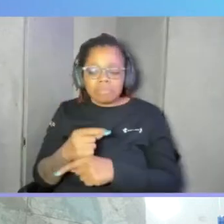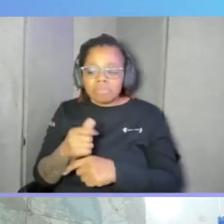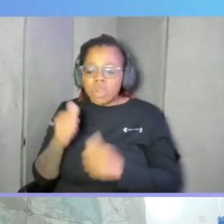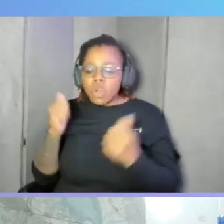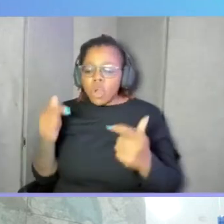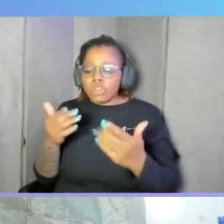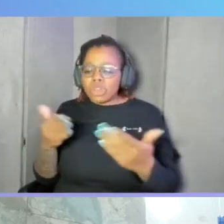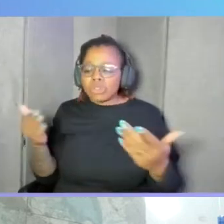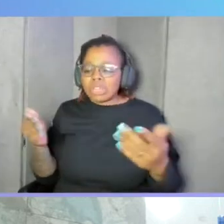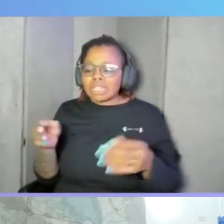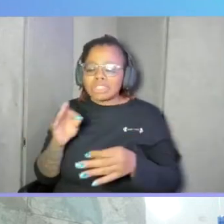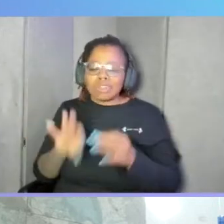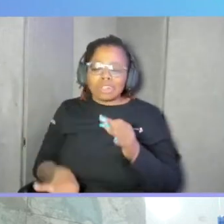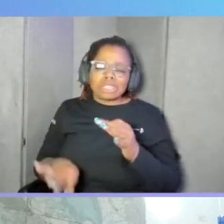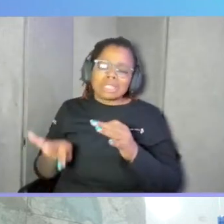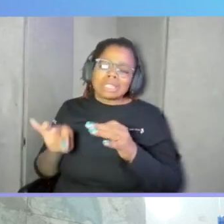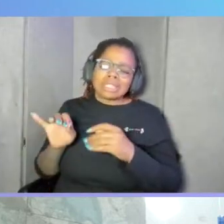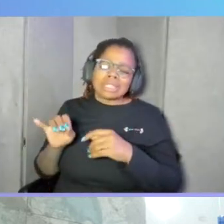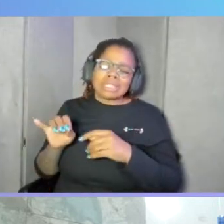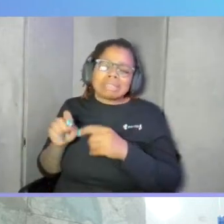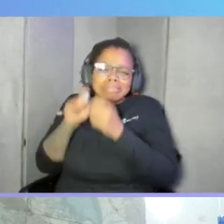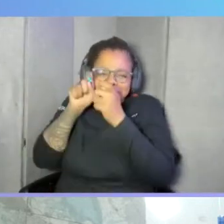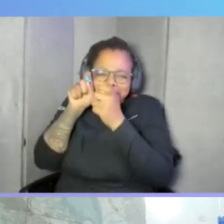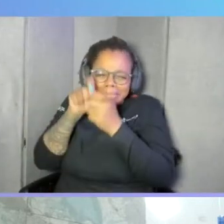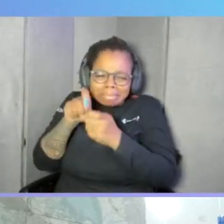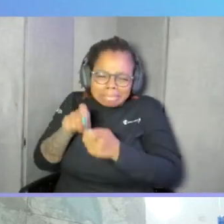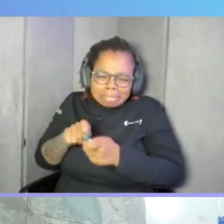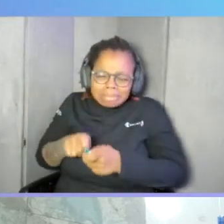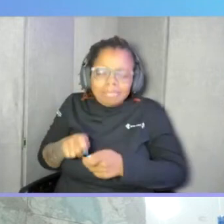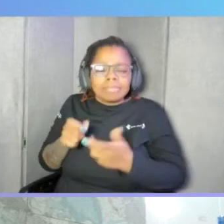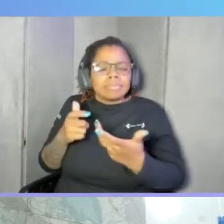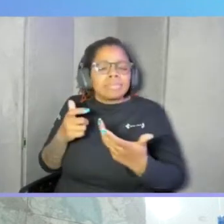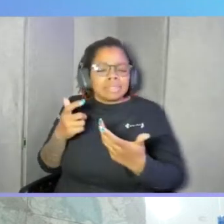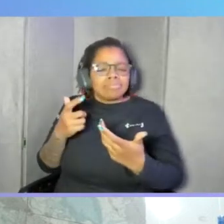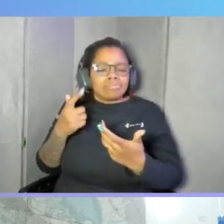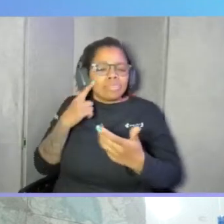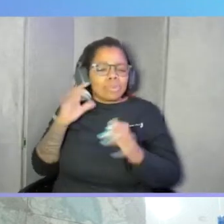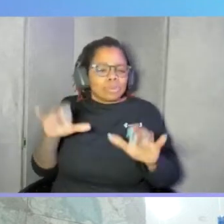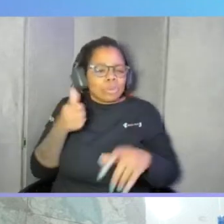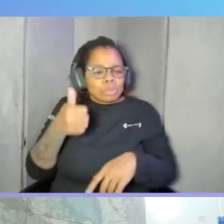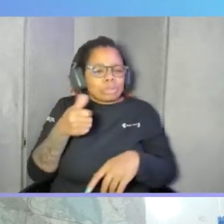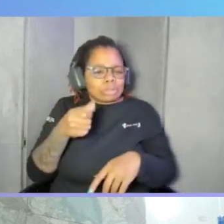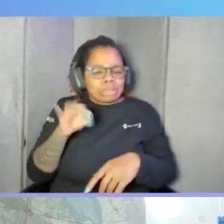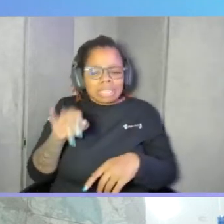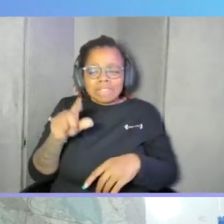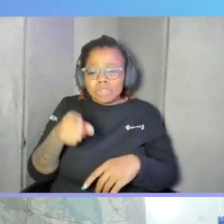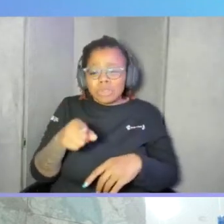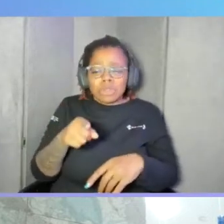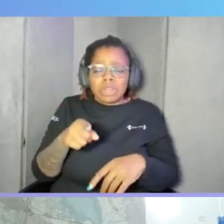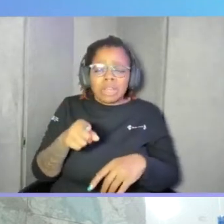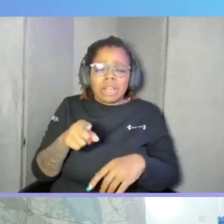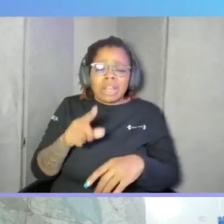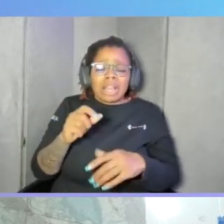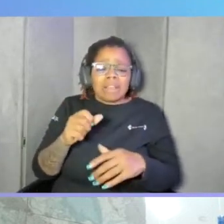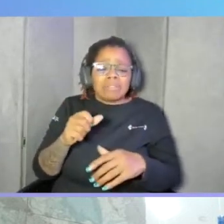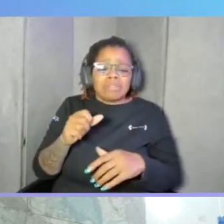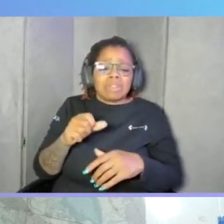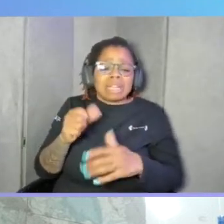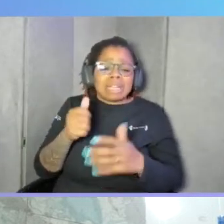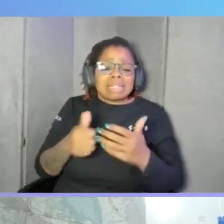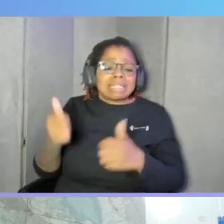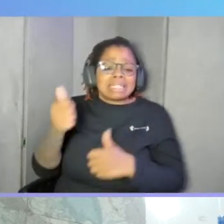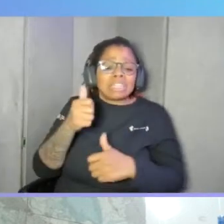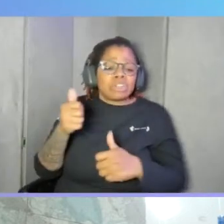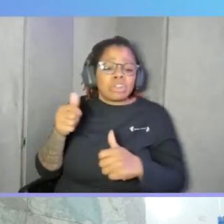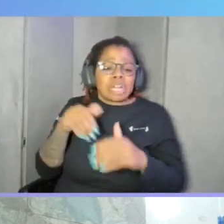just exceptionally tedious to do yourself. If you're a senior accessibility